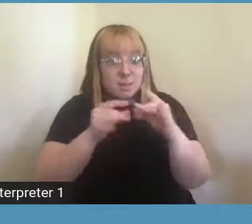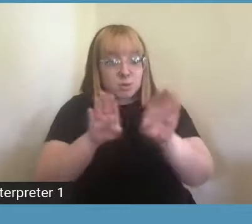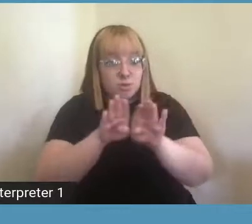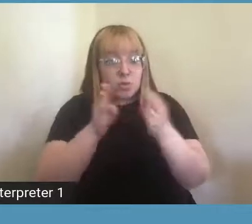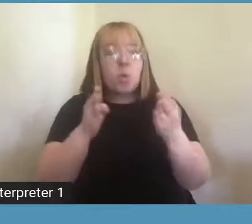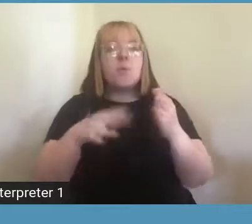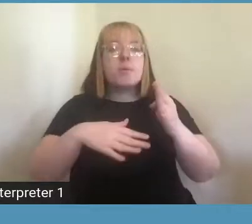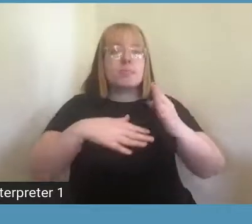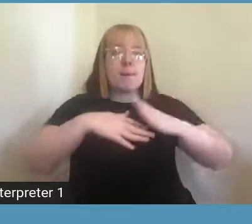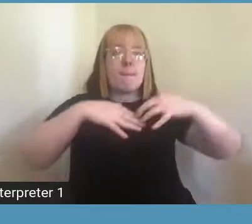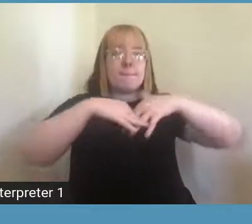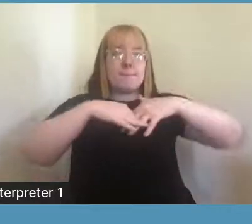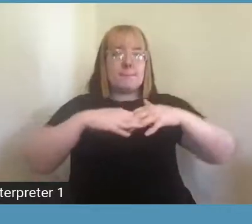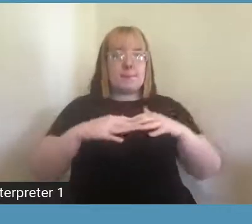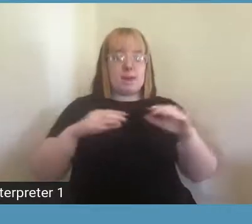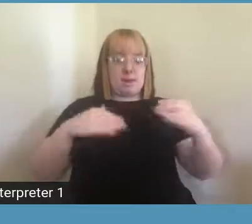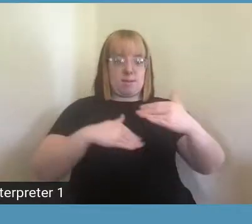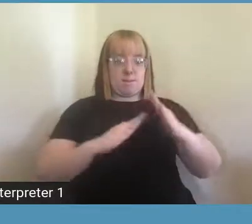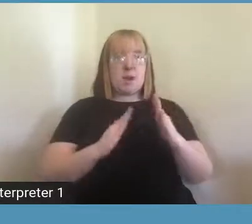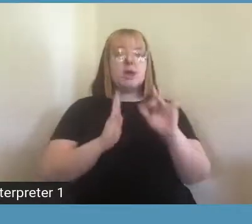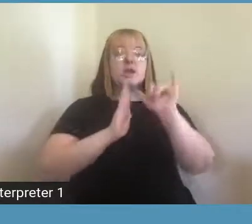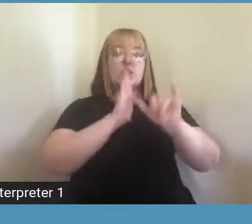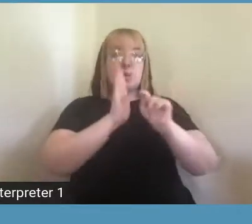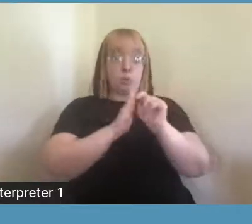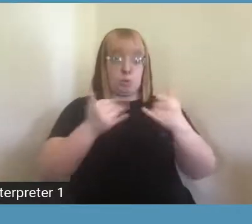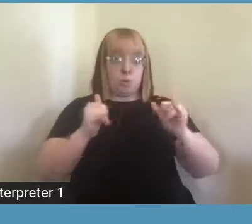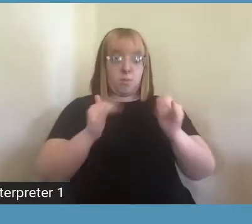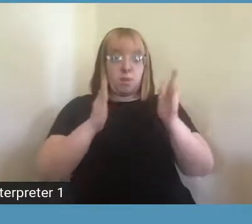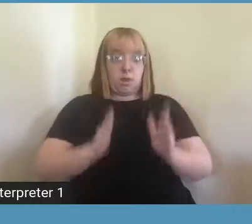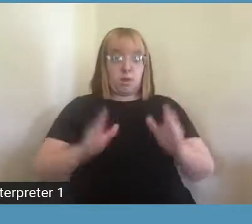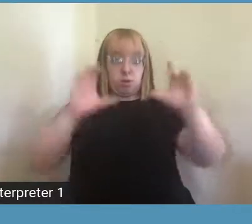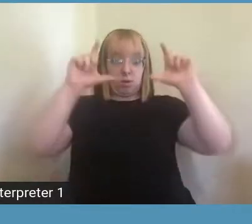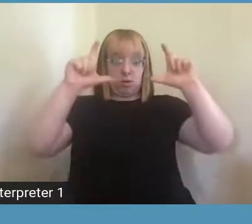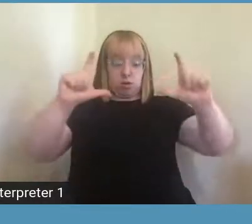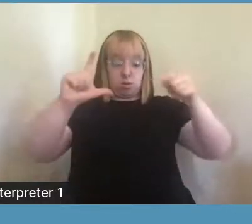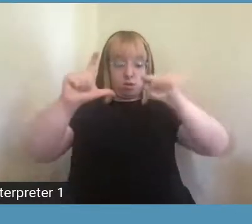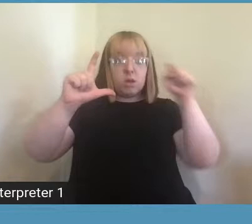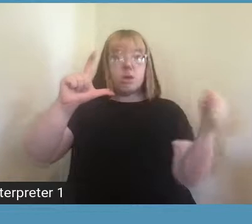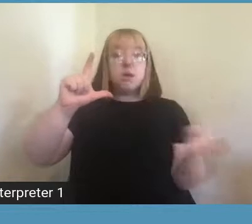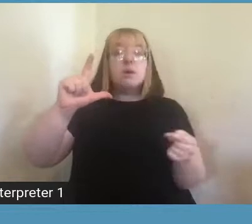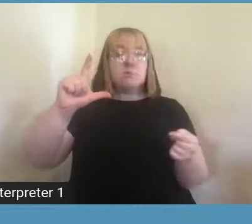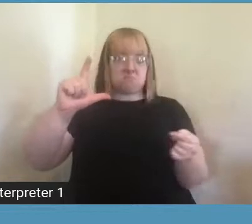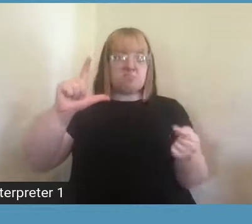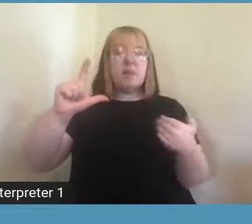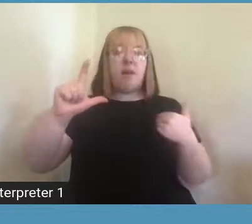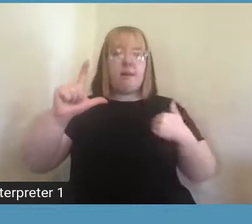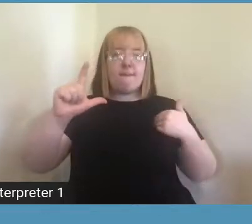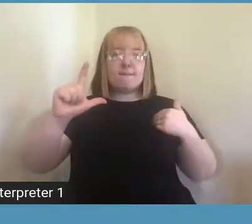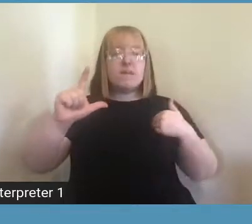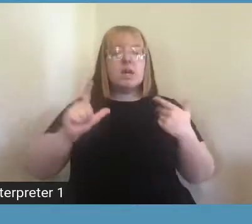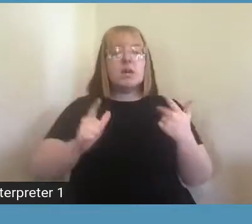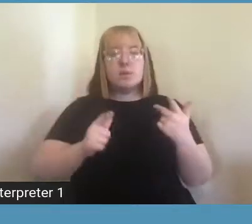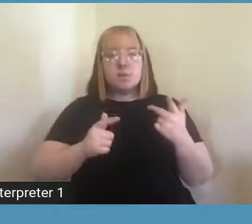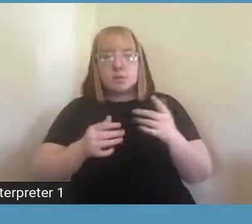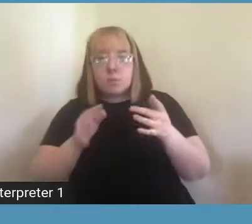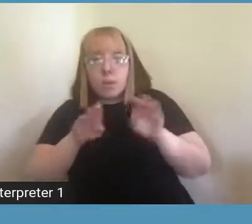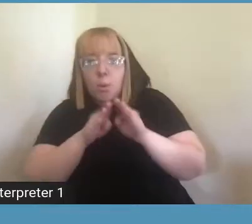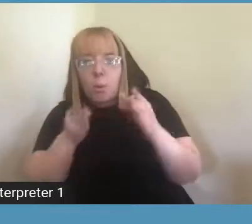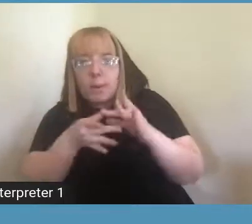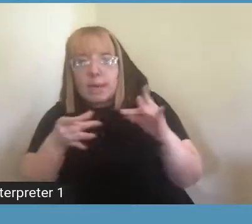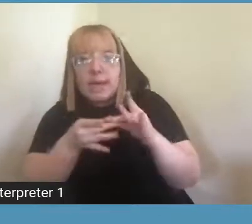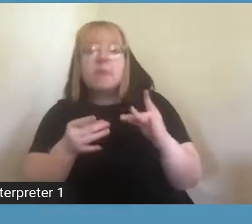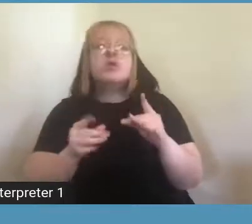embedded in a box just below the YouTube player on our website with controls to adjust your experience. The best way